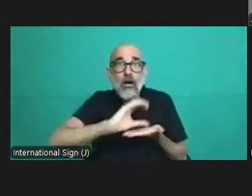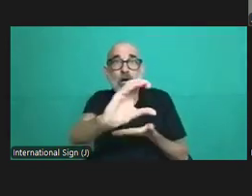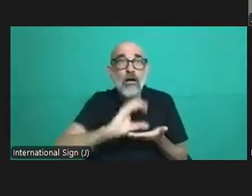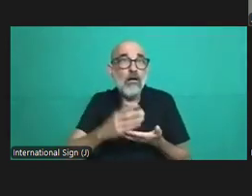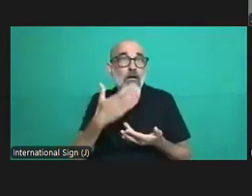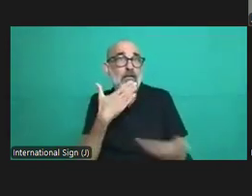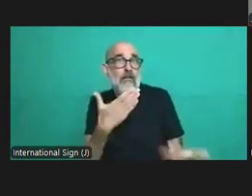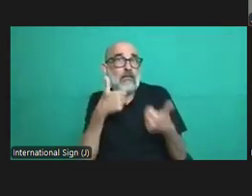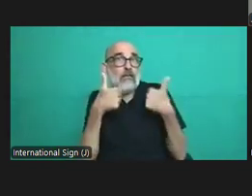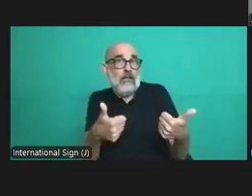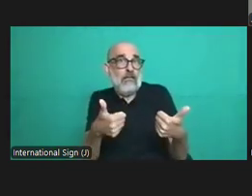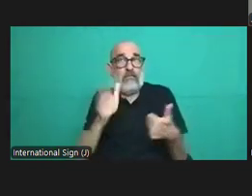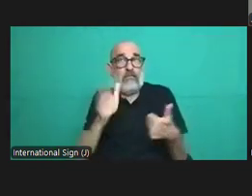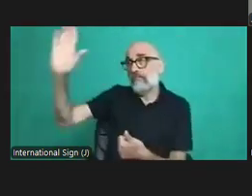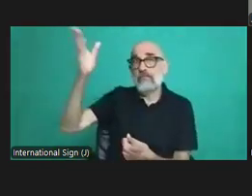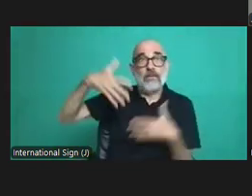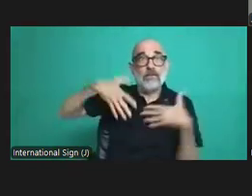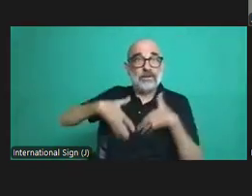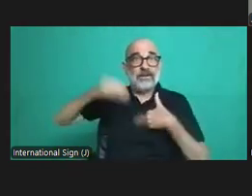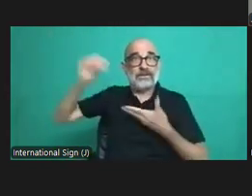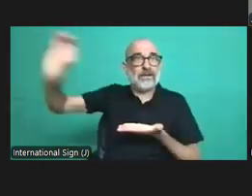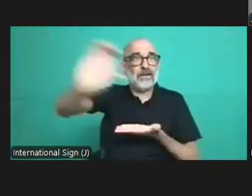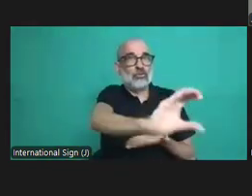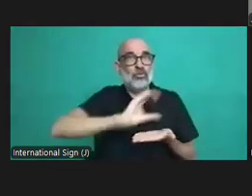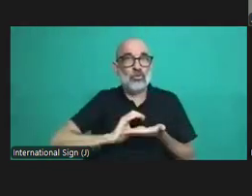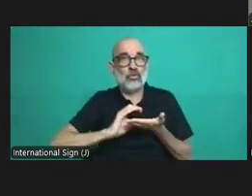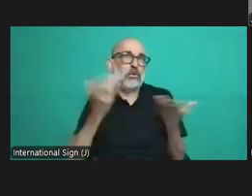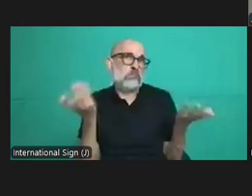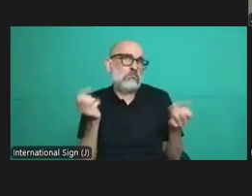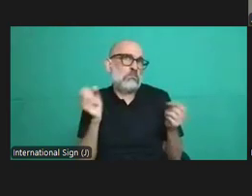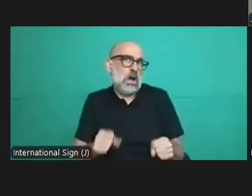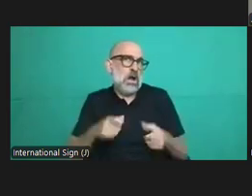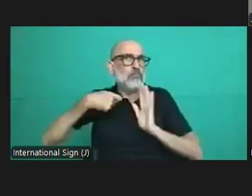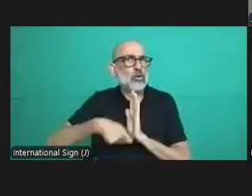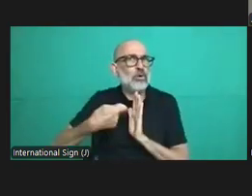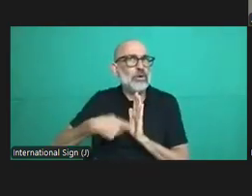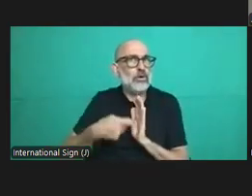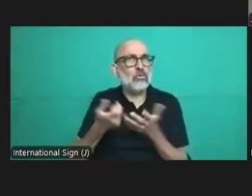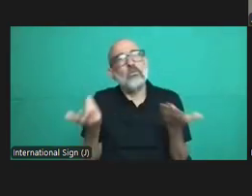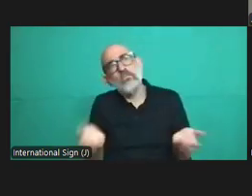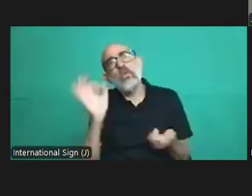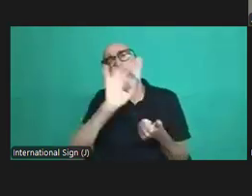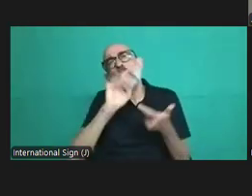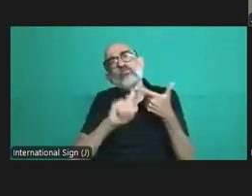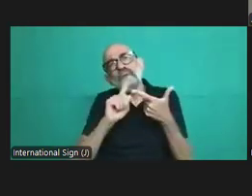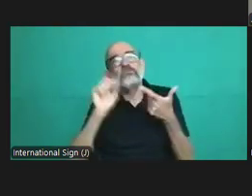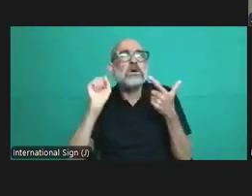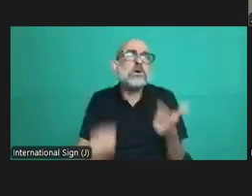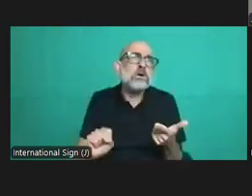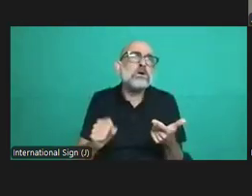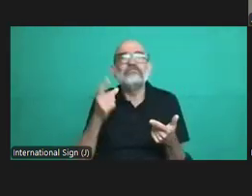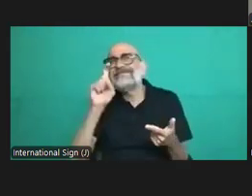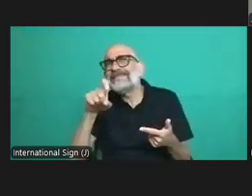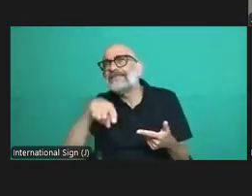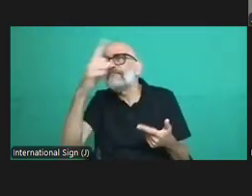have problems with that. I should mention also that these requests, depending on the level of the